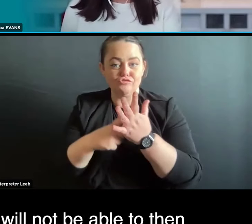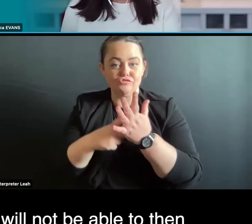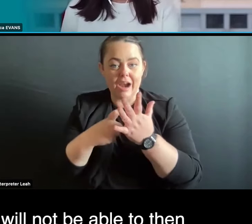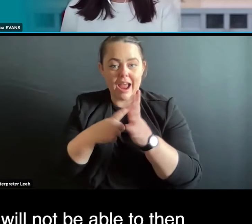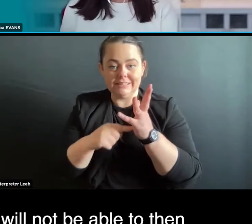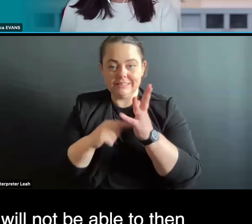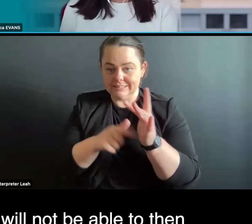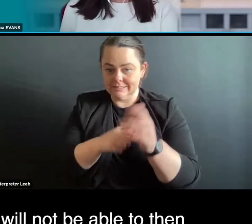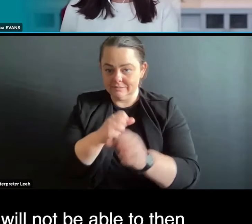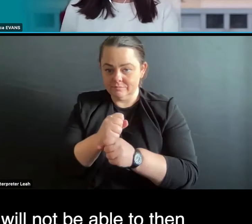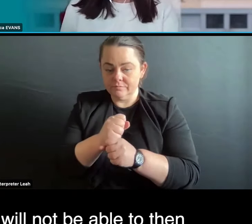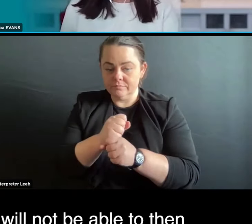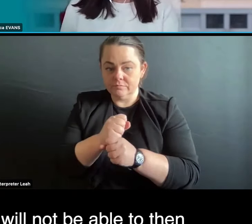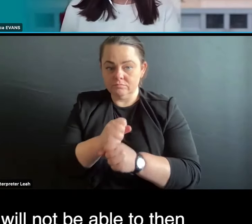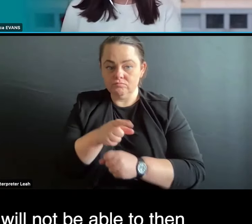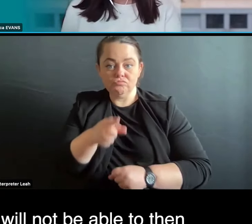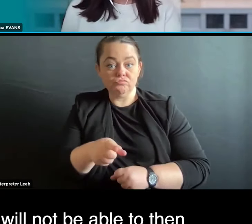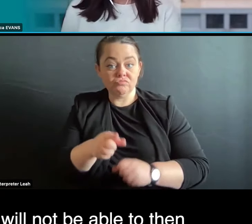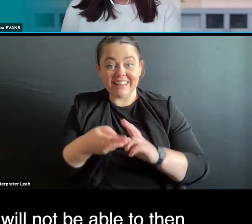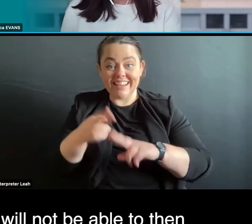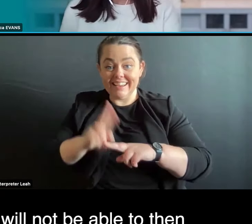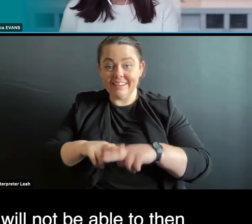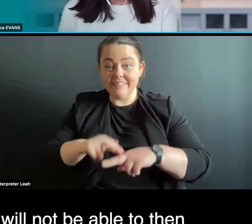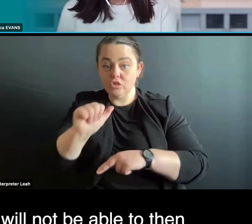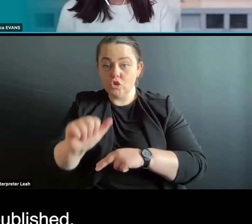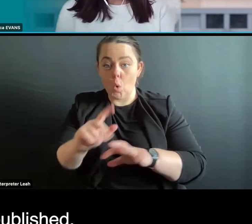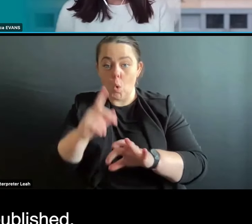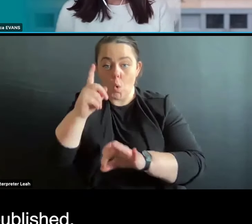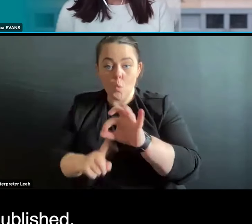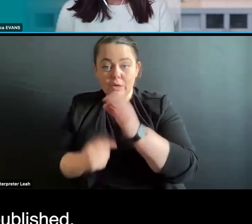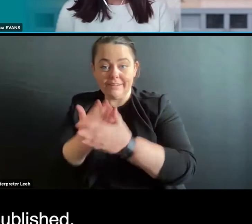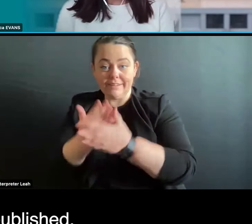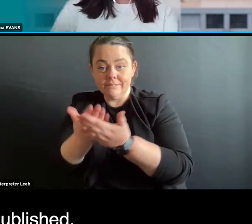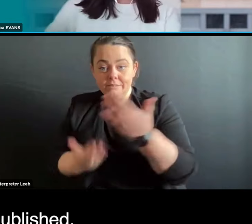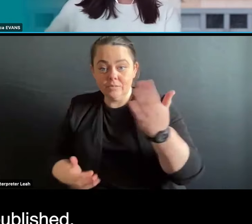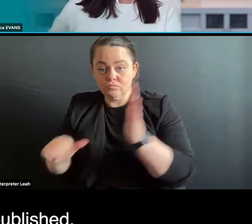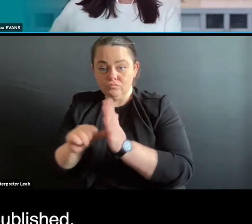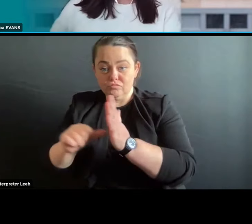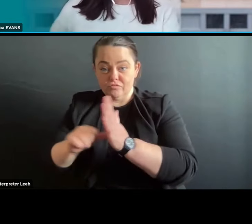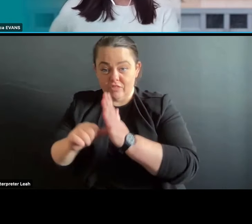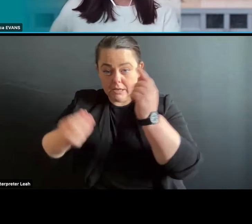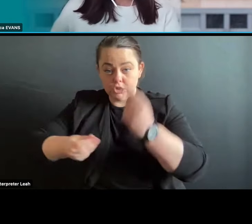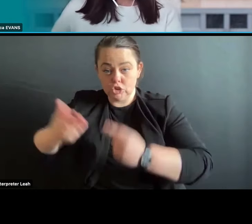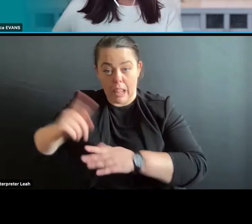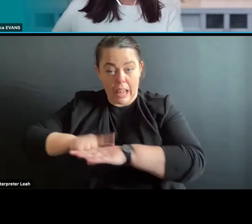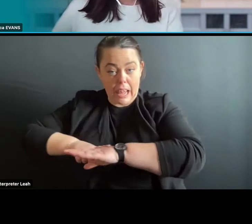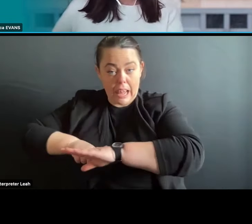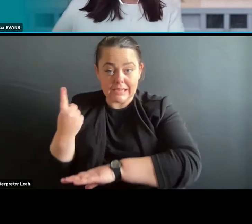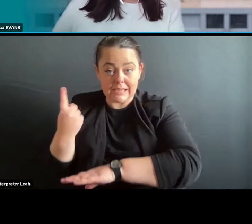submit a quarterly financial report on time will not be able to then have its star ratings published.